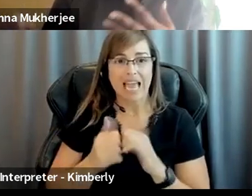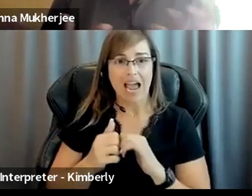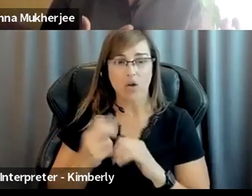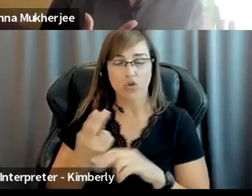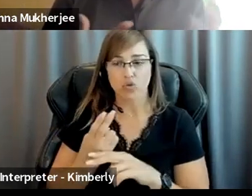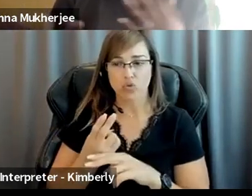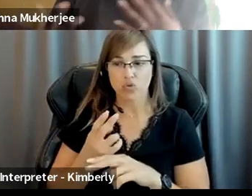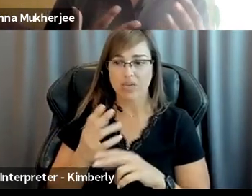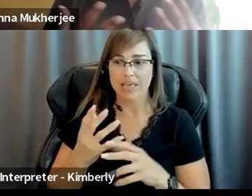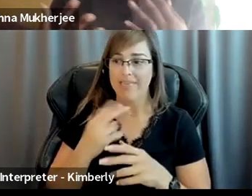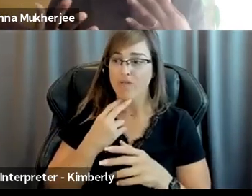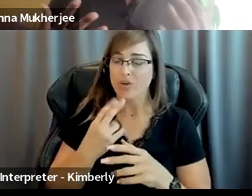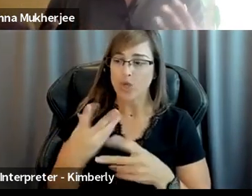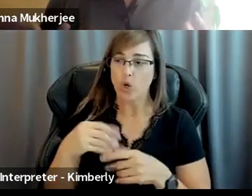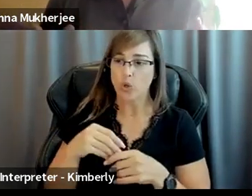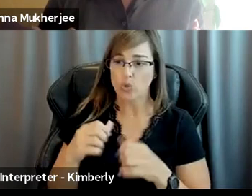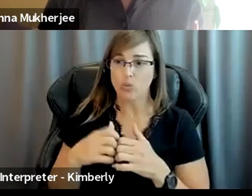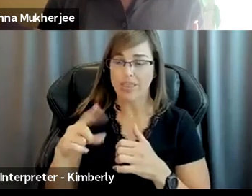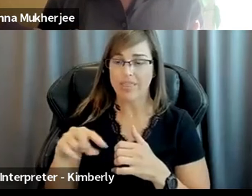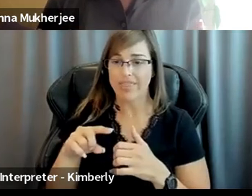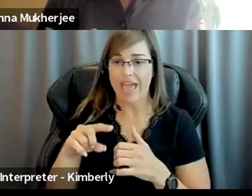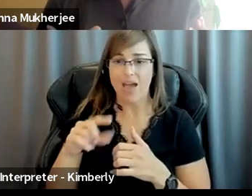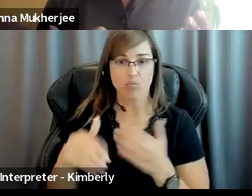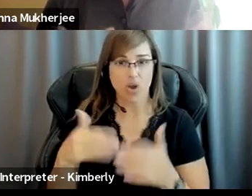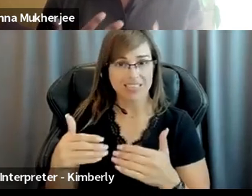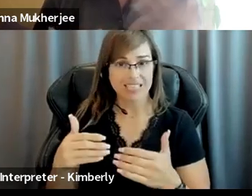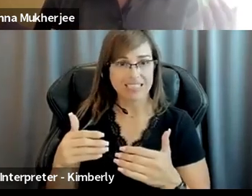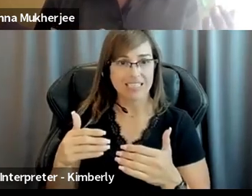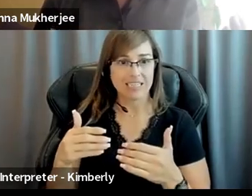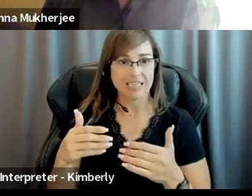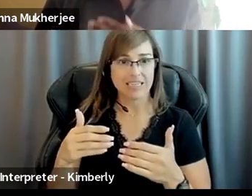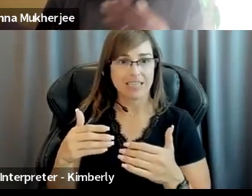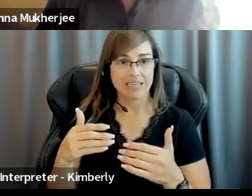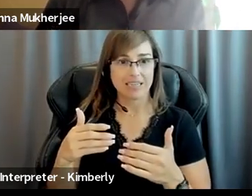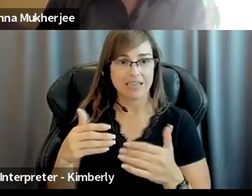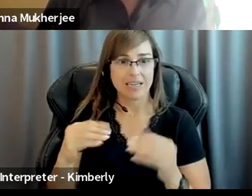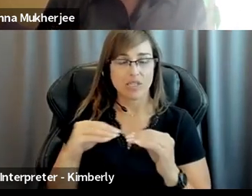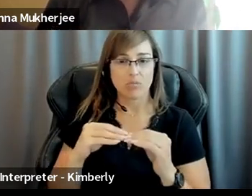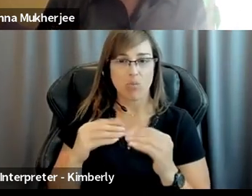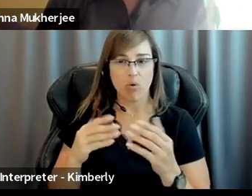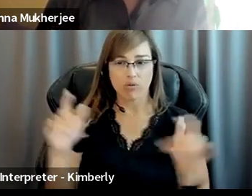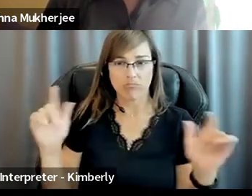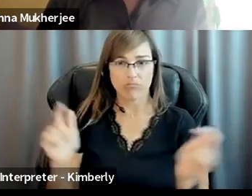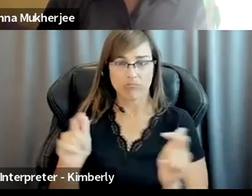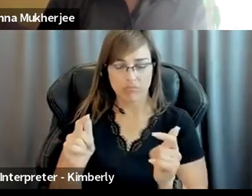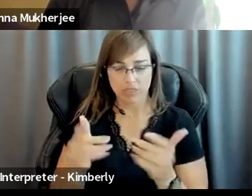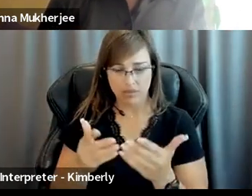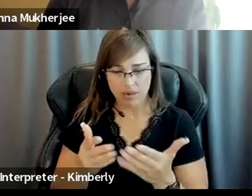are included in these adjudication processes is perhaps even more marginalizing